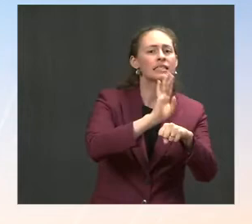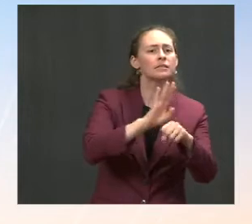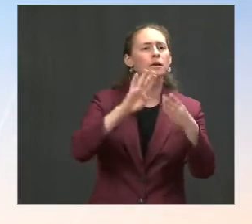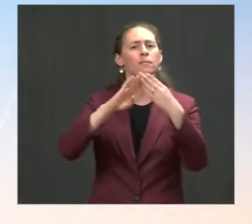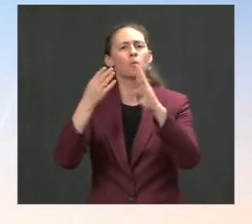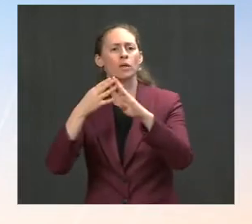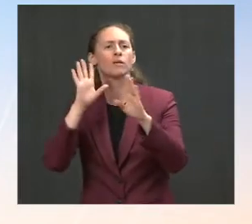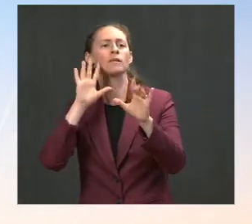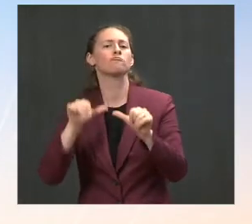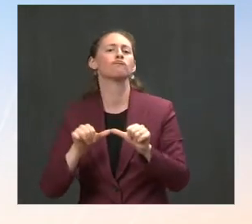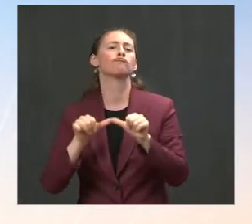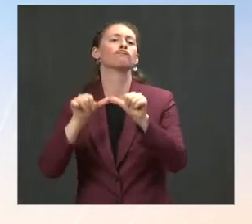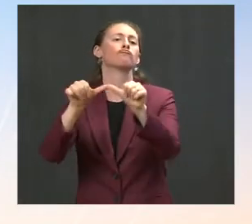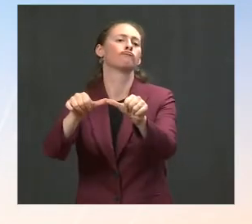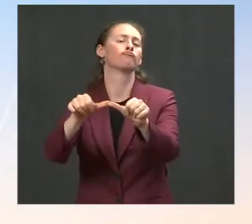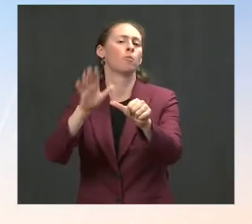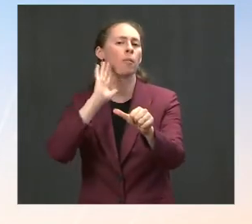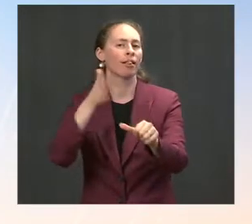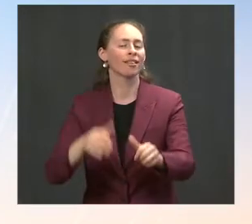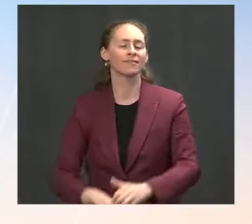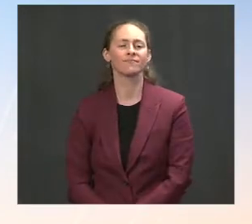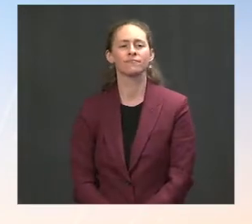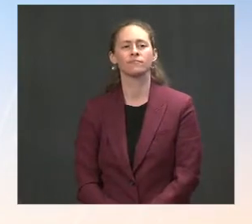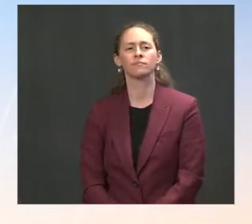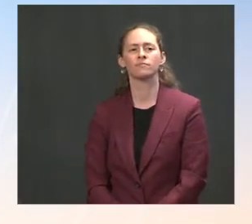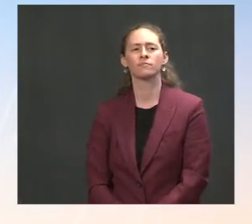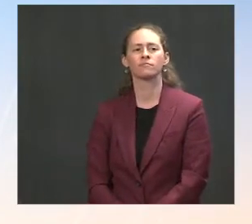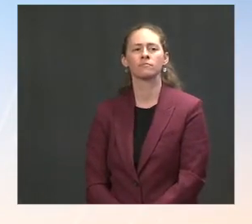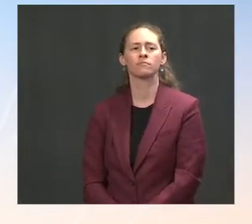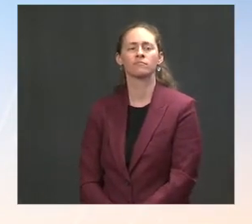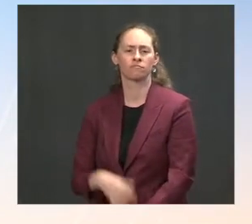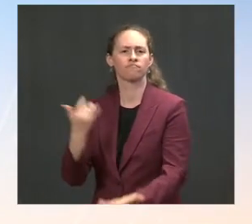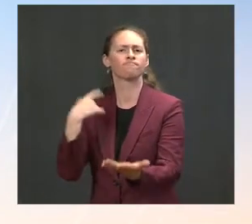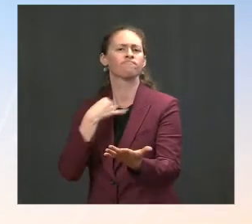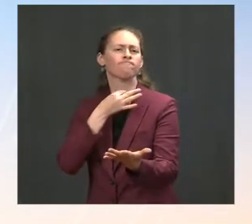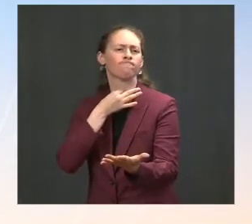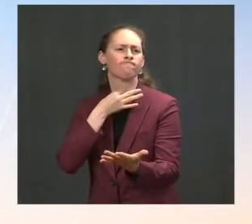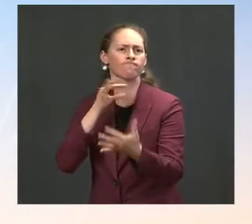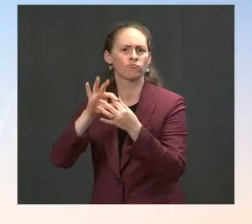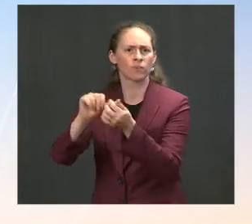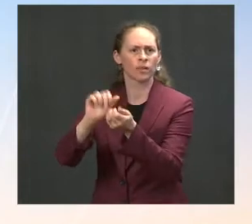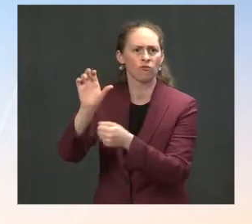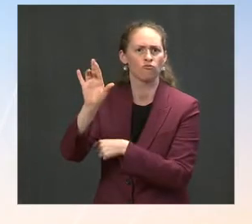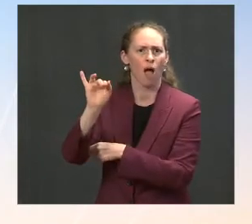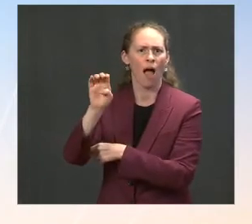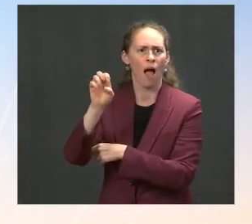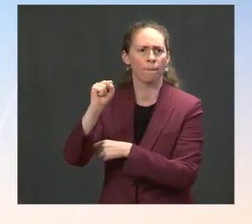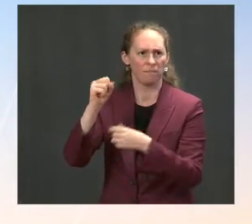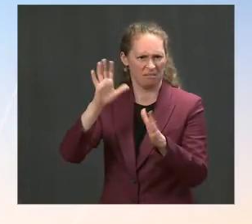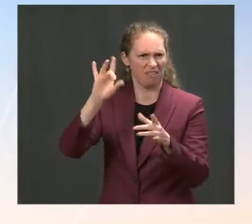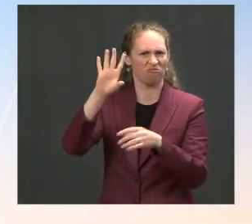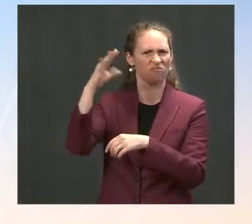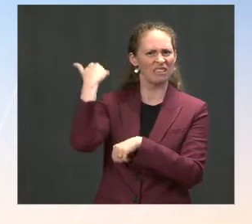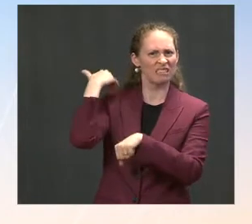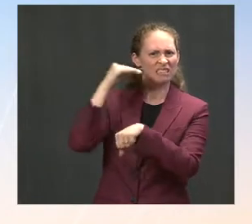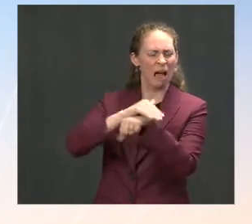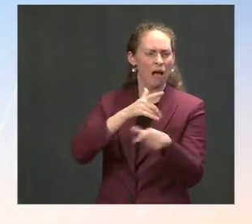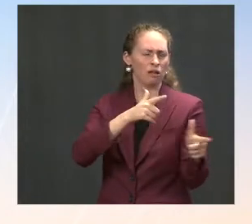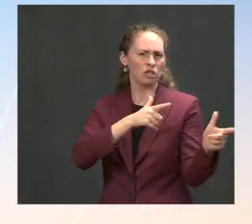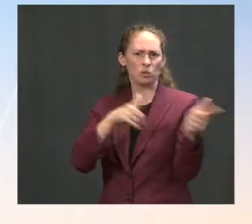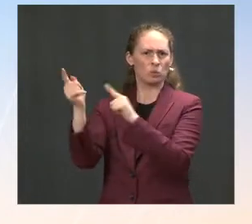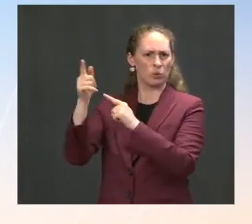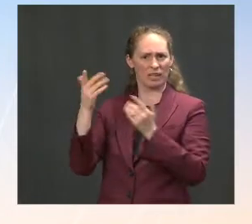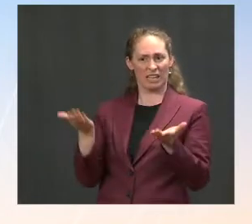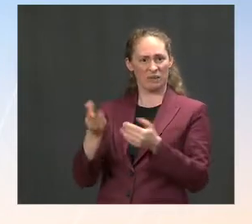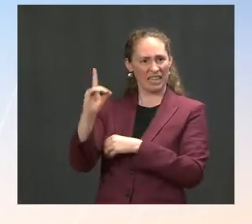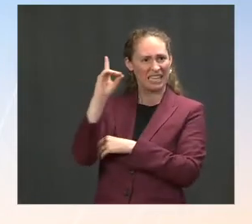come. Okay. And then Proceed. on crime, the intersection in D.C. that was shot up last night, only about 1.5 miles from here.